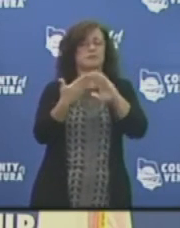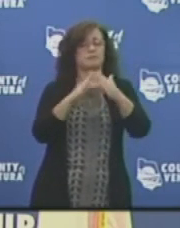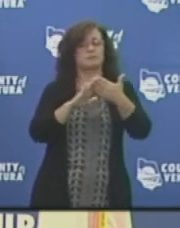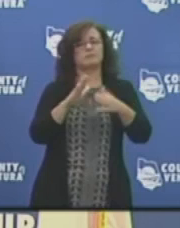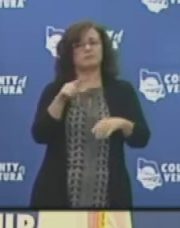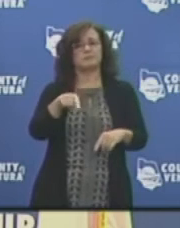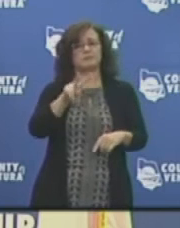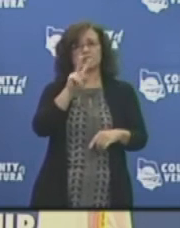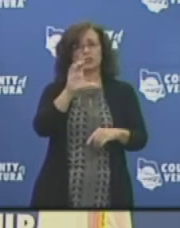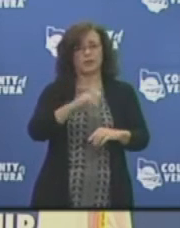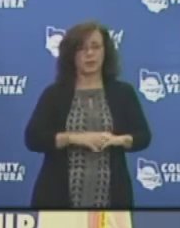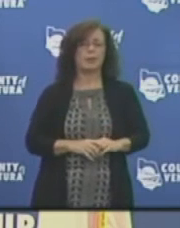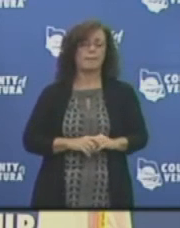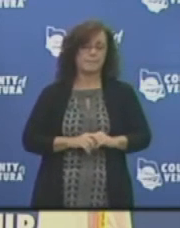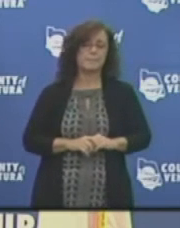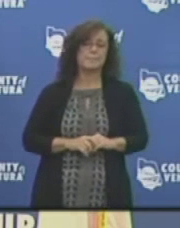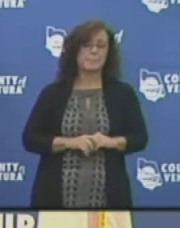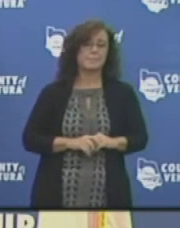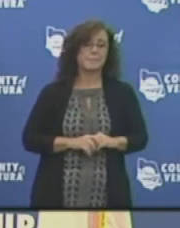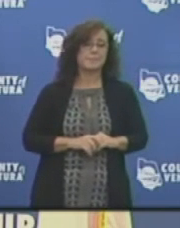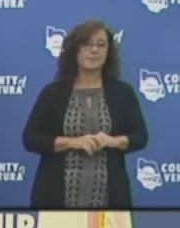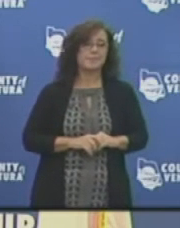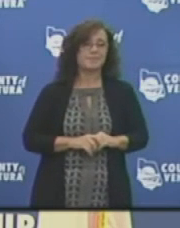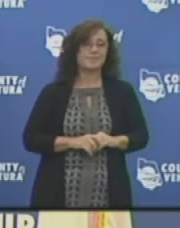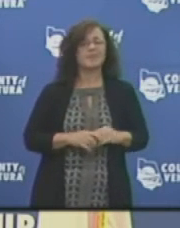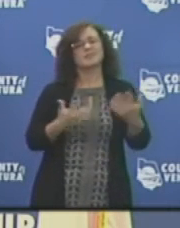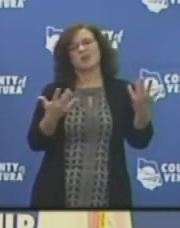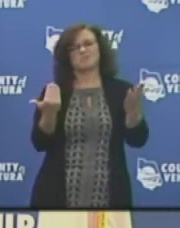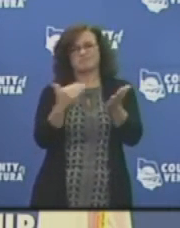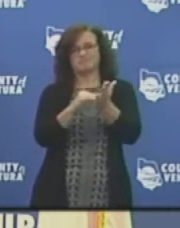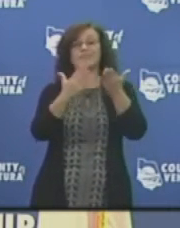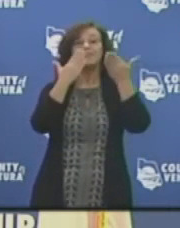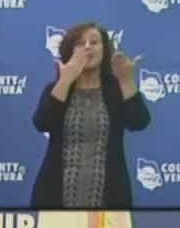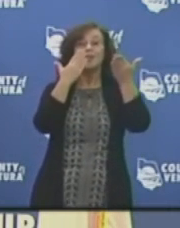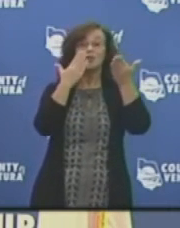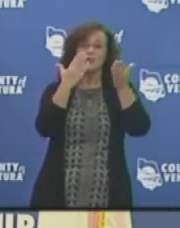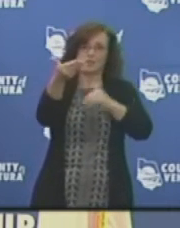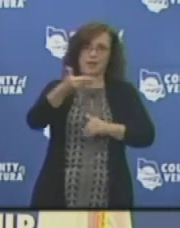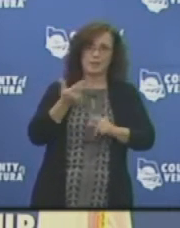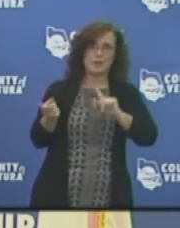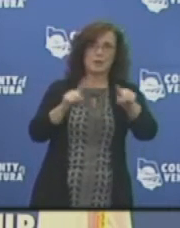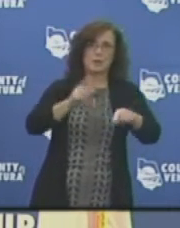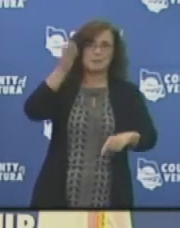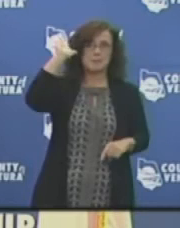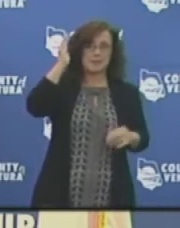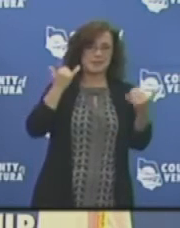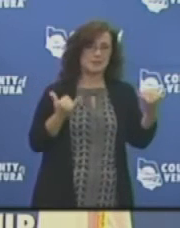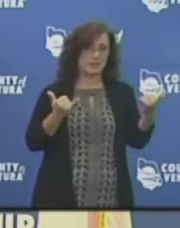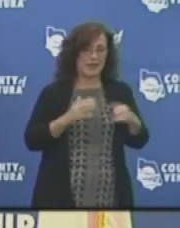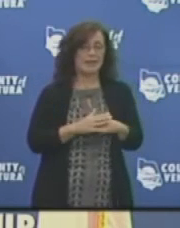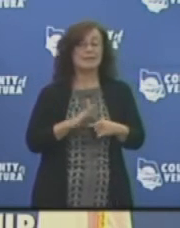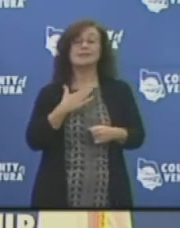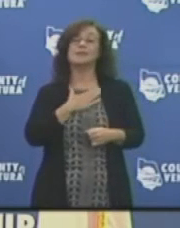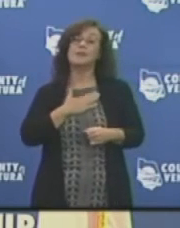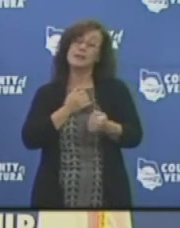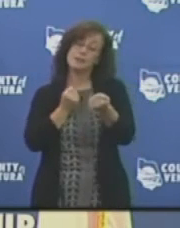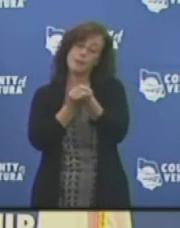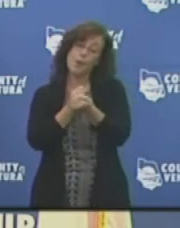need. So I want to thank you for having me here today. I want to remind you to support your local